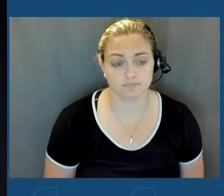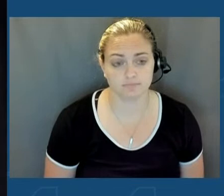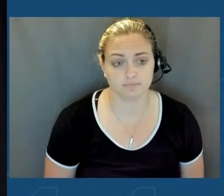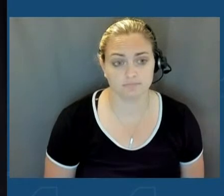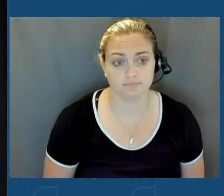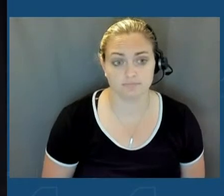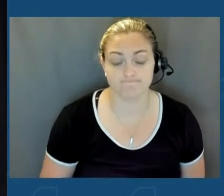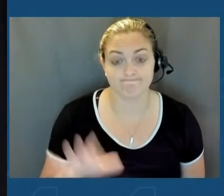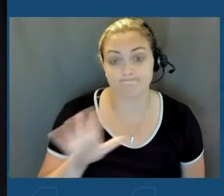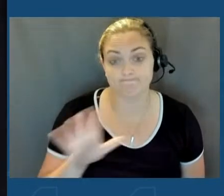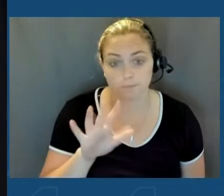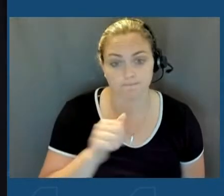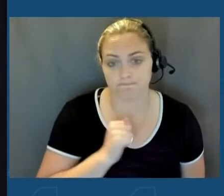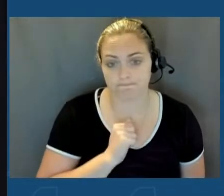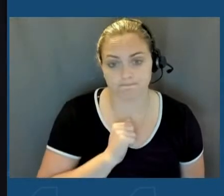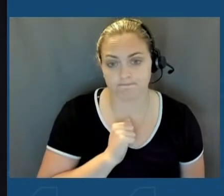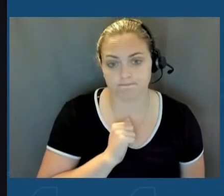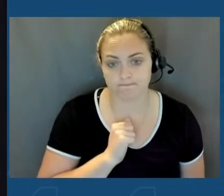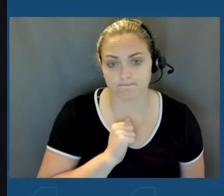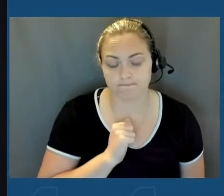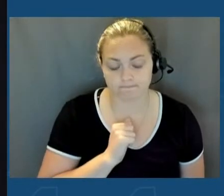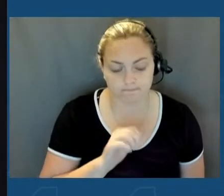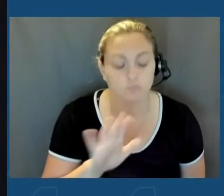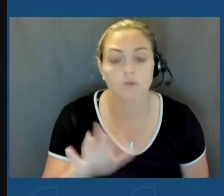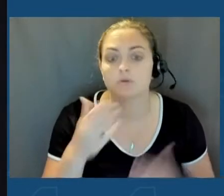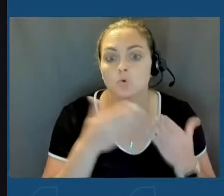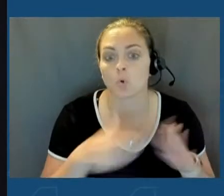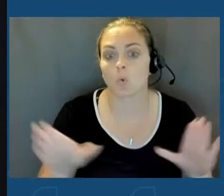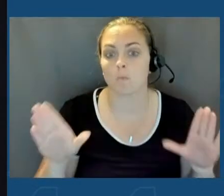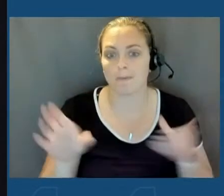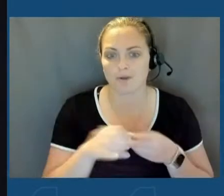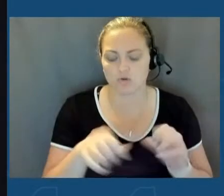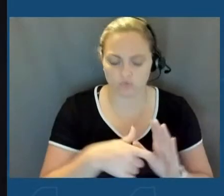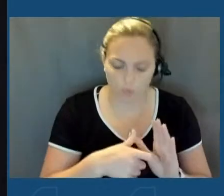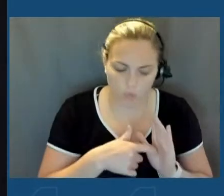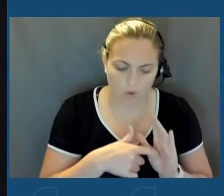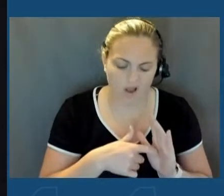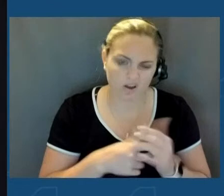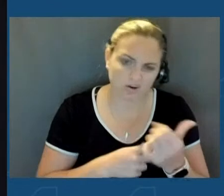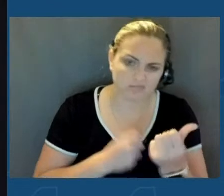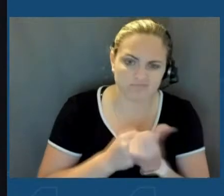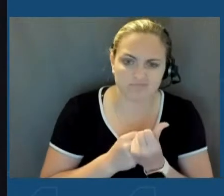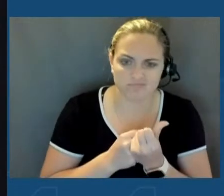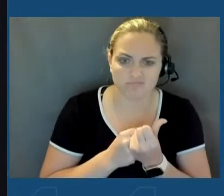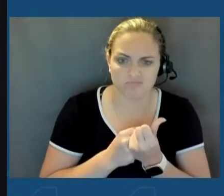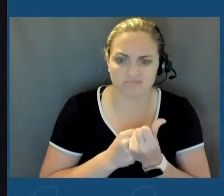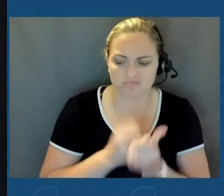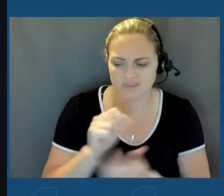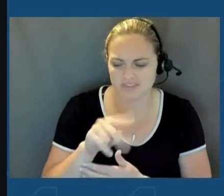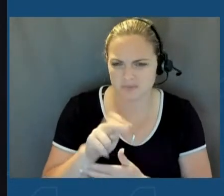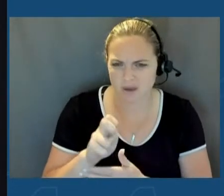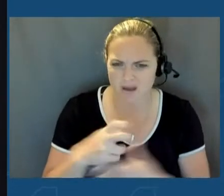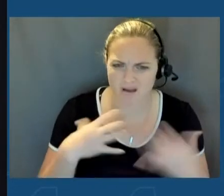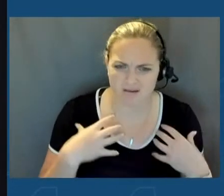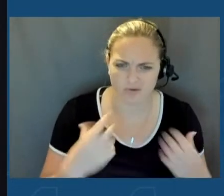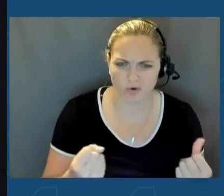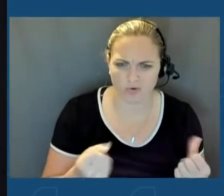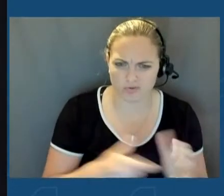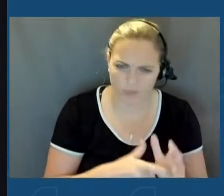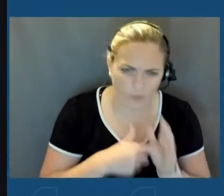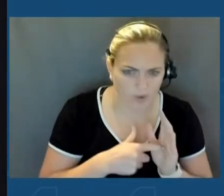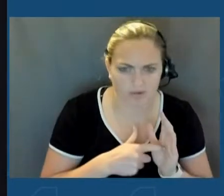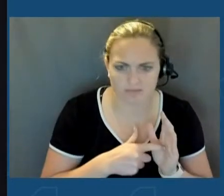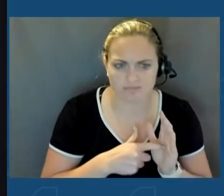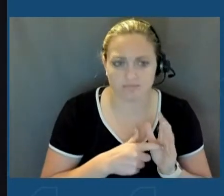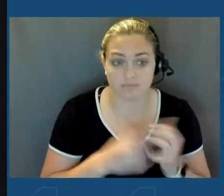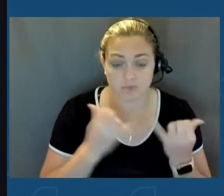Now, public office requires a backbone and a spine and courage. And so